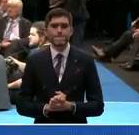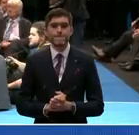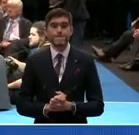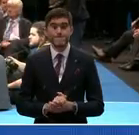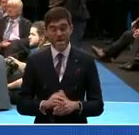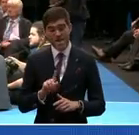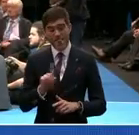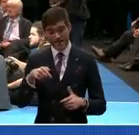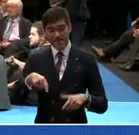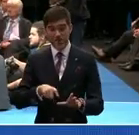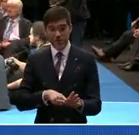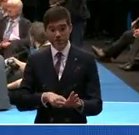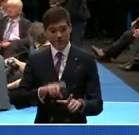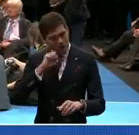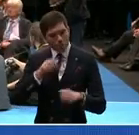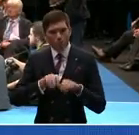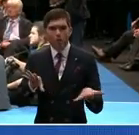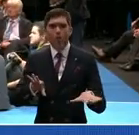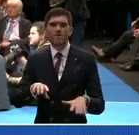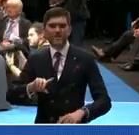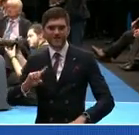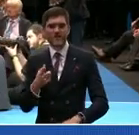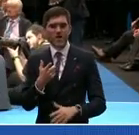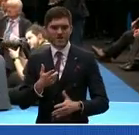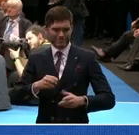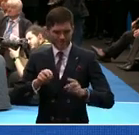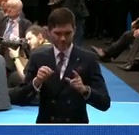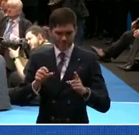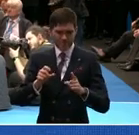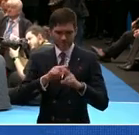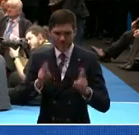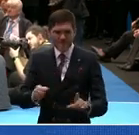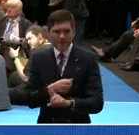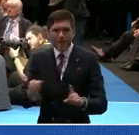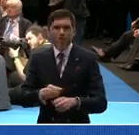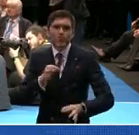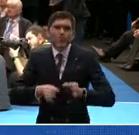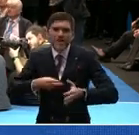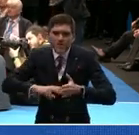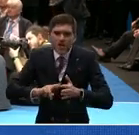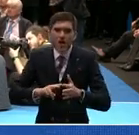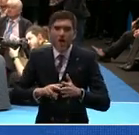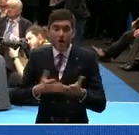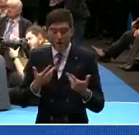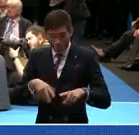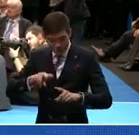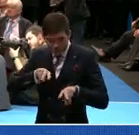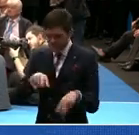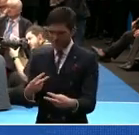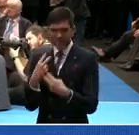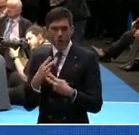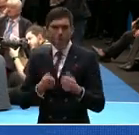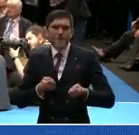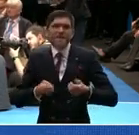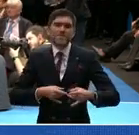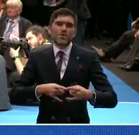Later this year, I will launch the first ever standalone domestic abuse strategy. I'm undertaking a review of the police management of registered sex